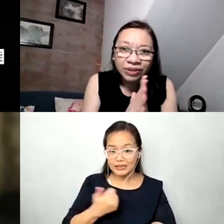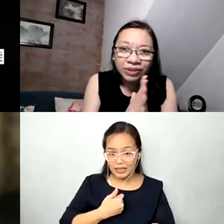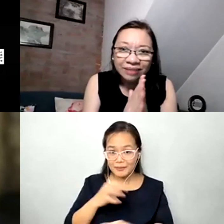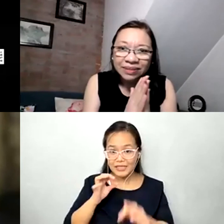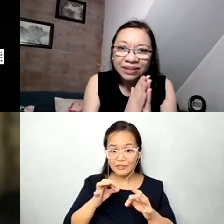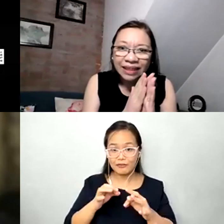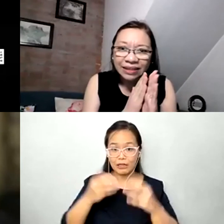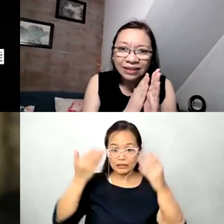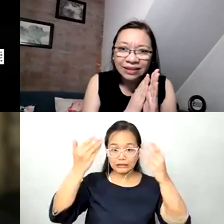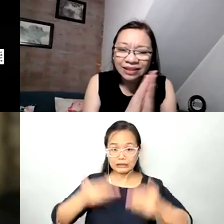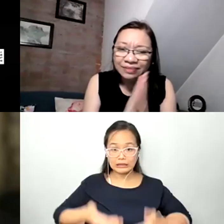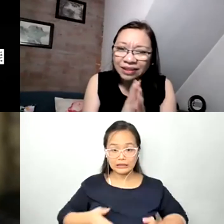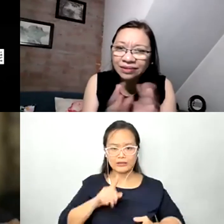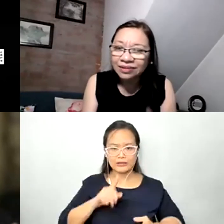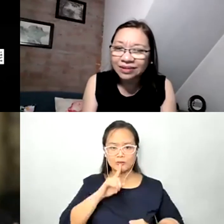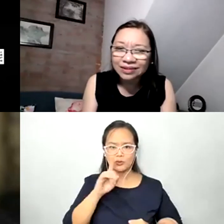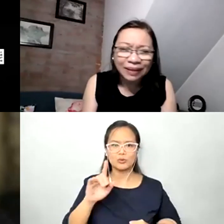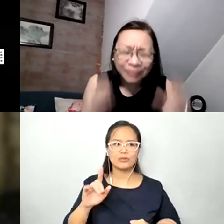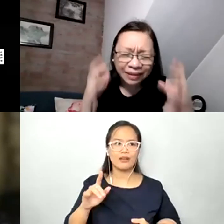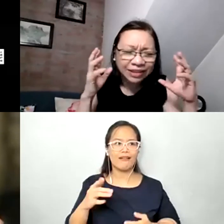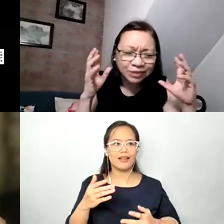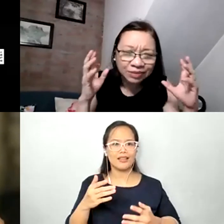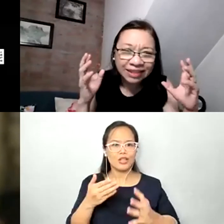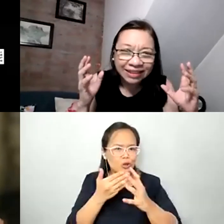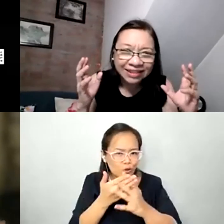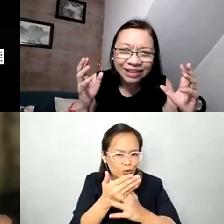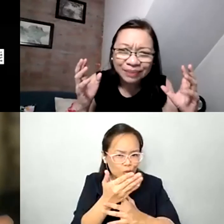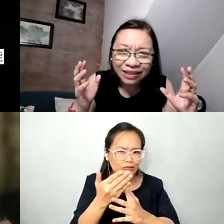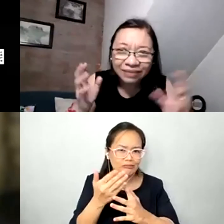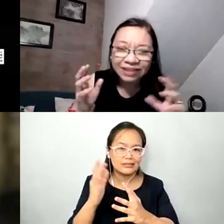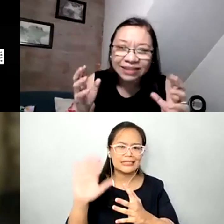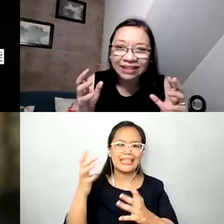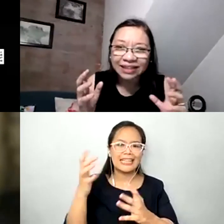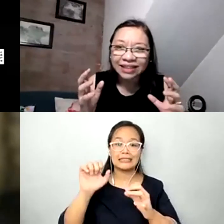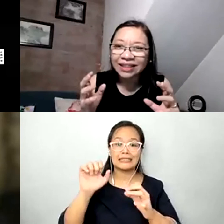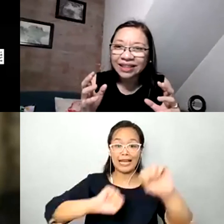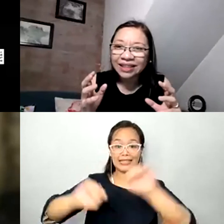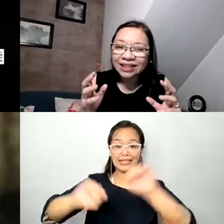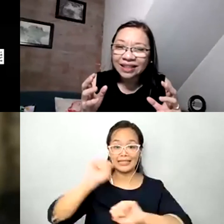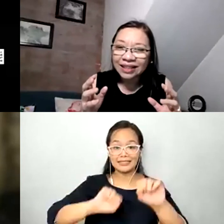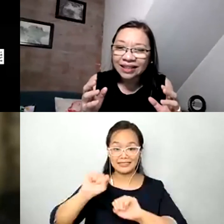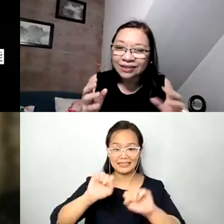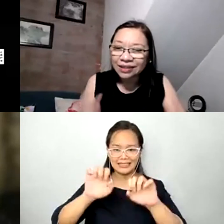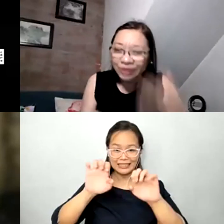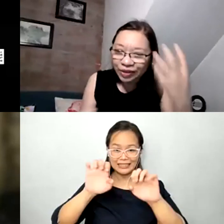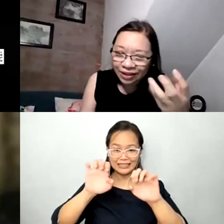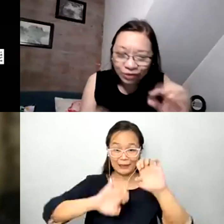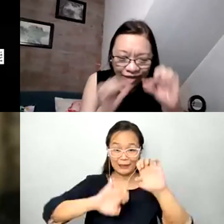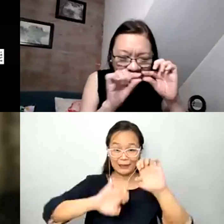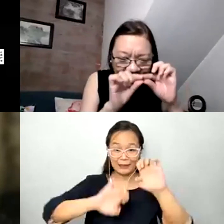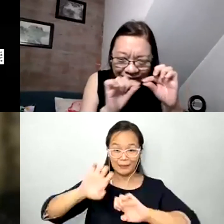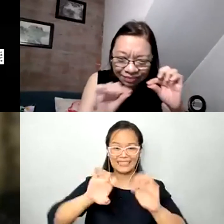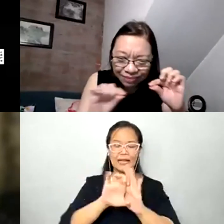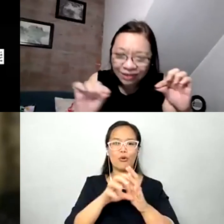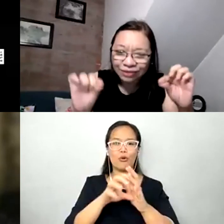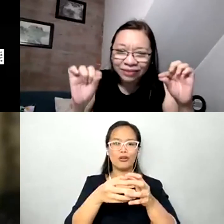porous substance? Di ba parang naisip ko yung mga science experiments dati na yung ano ba yung itlog, di ba